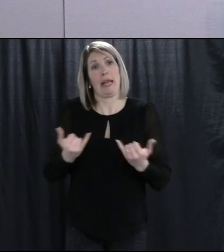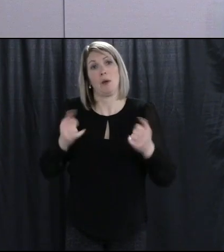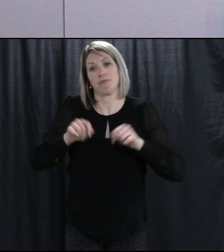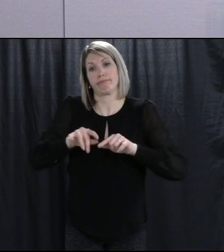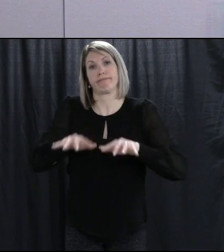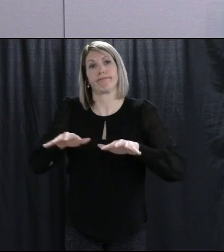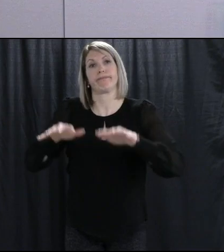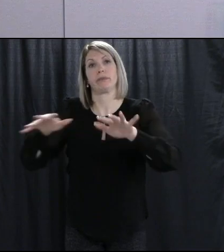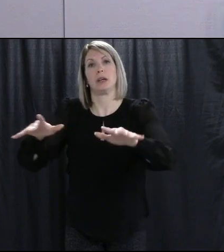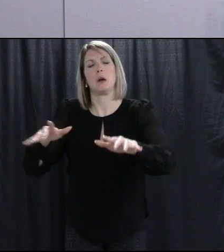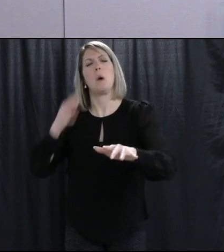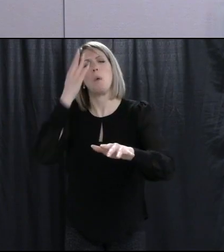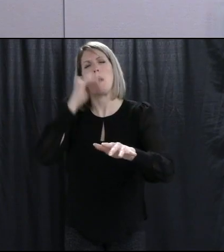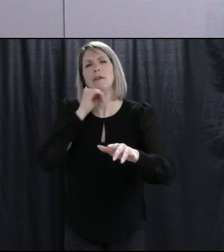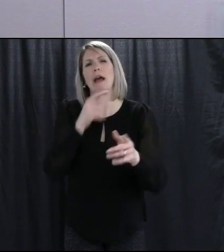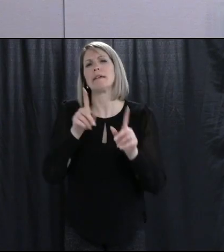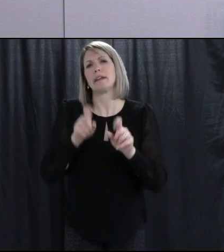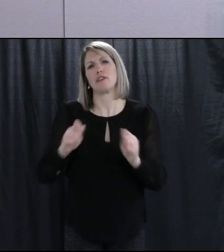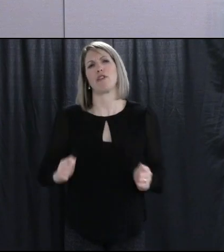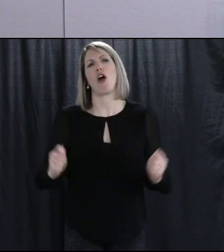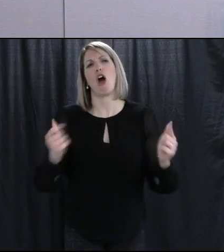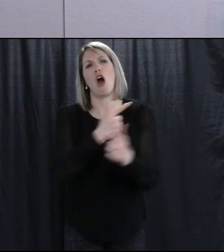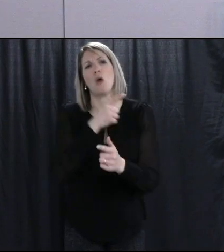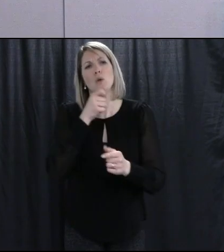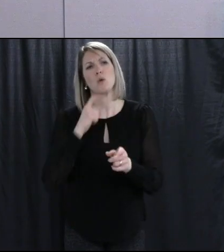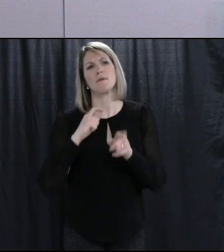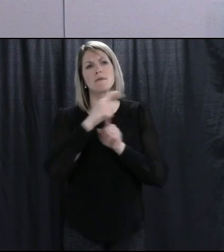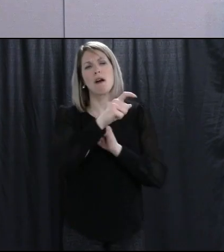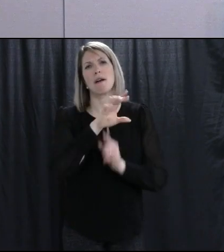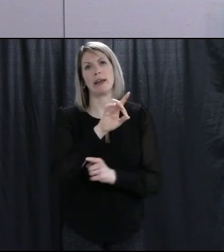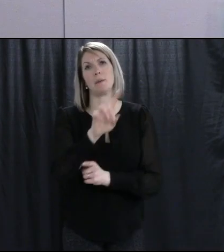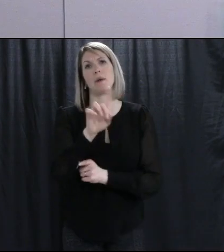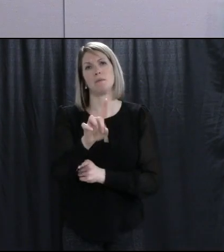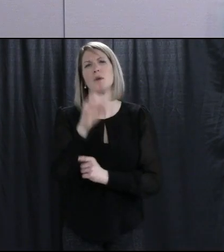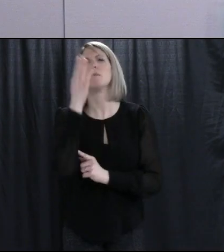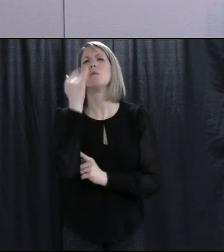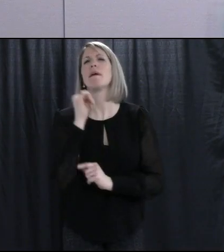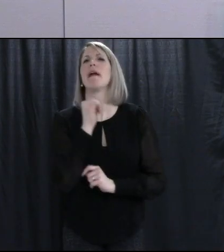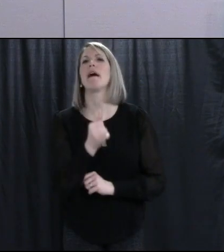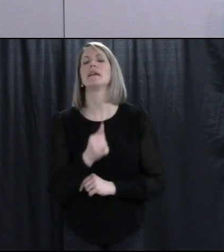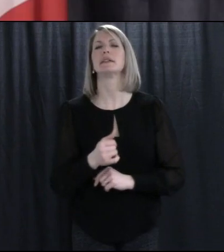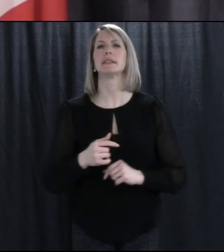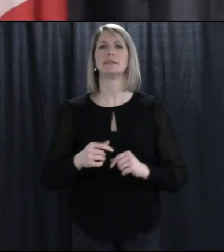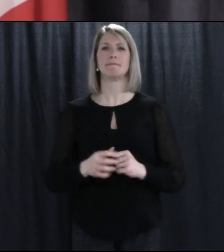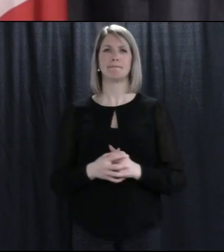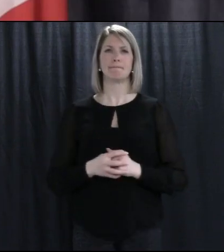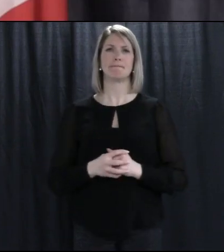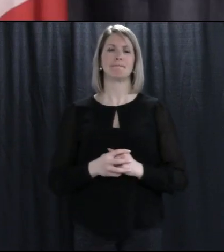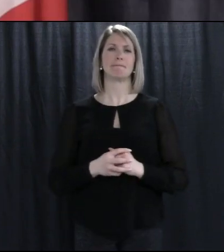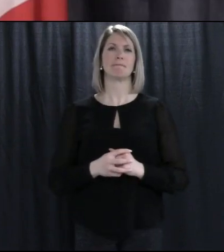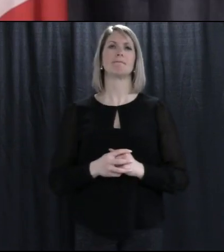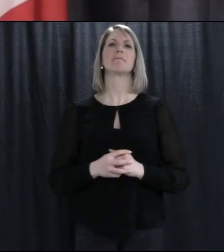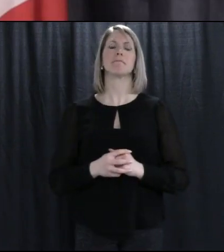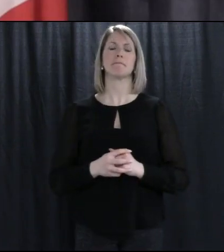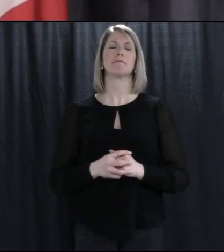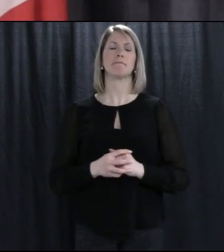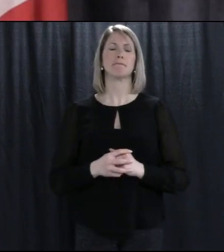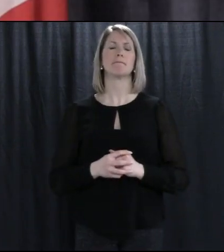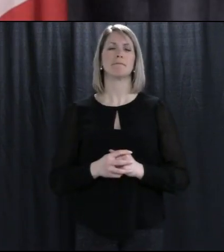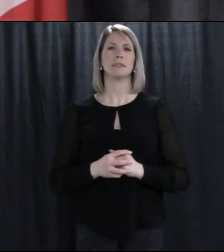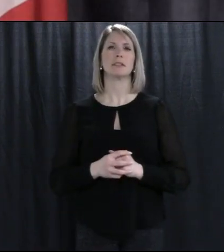have inadvertently been exposed and this may be being passed through the community? So every test that's being, so we do